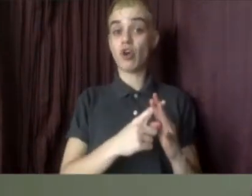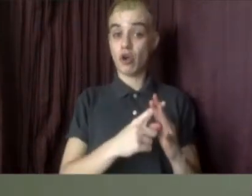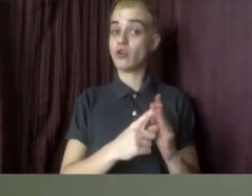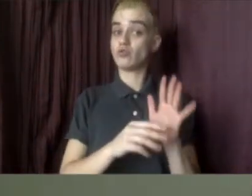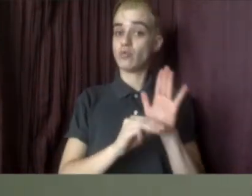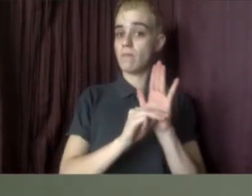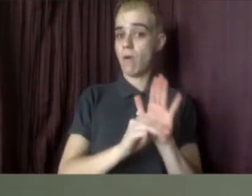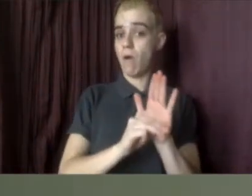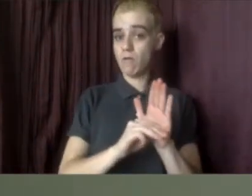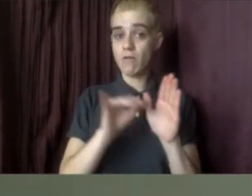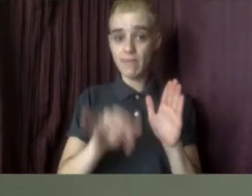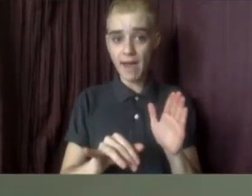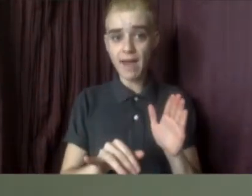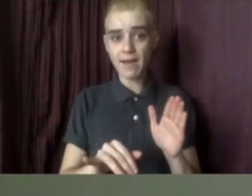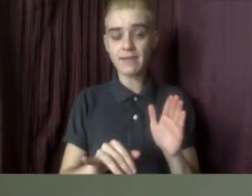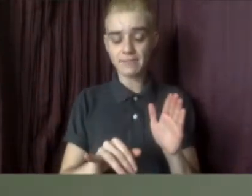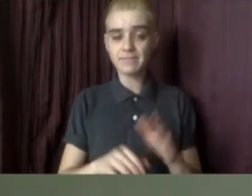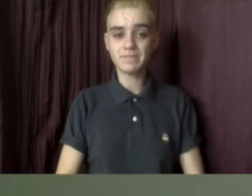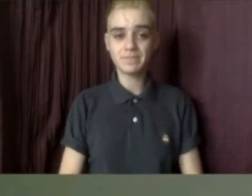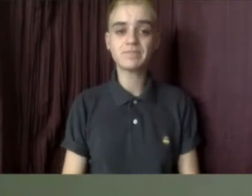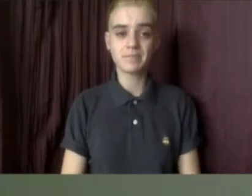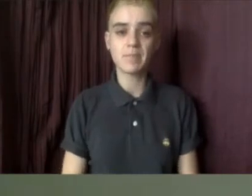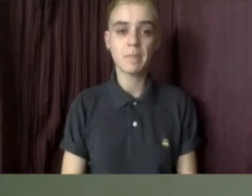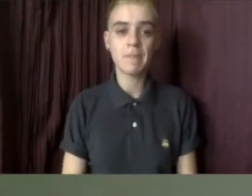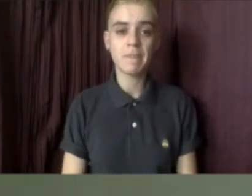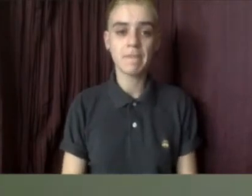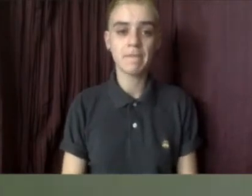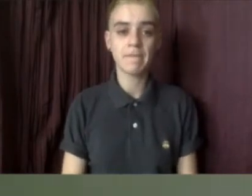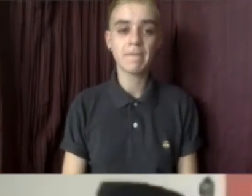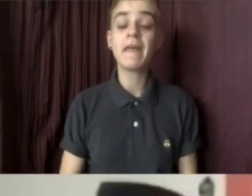address those issues and that kind of education in our congregations.